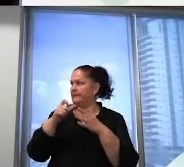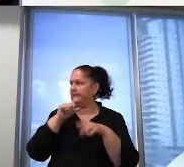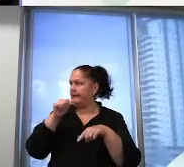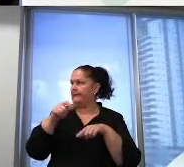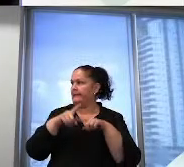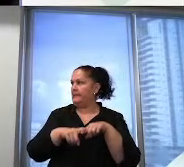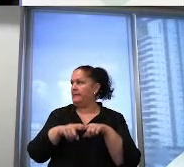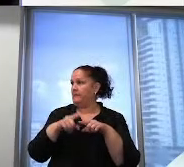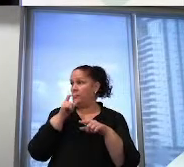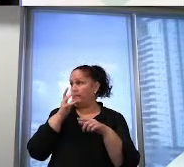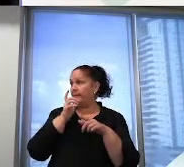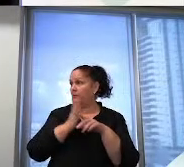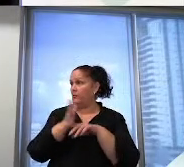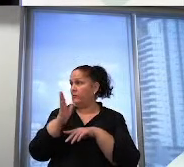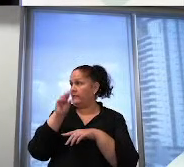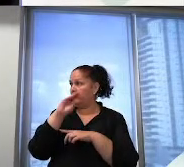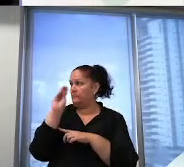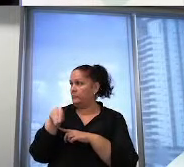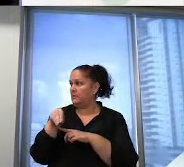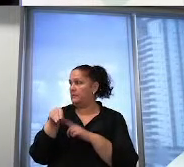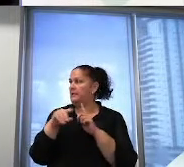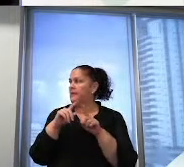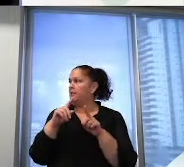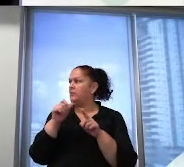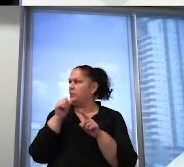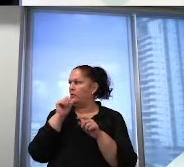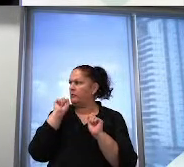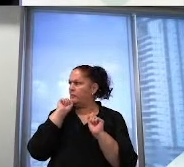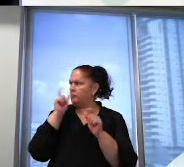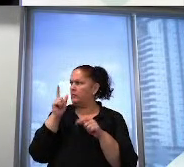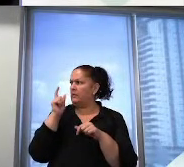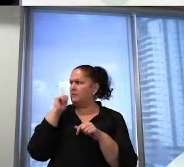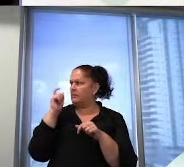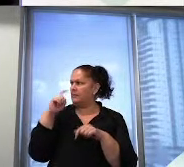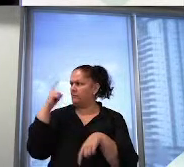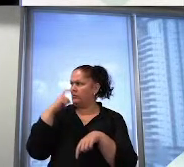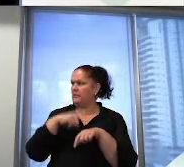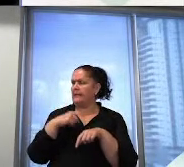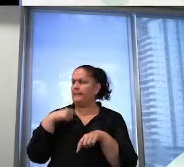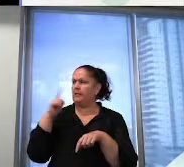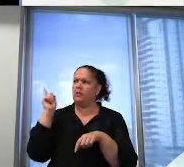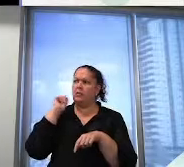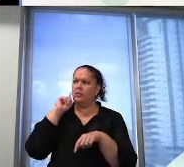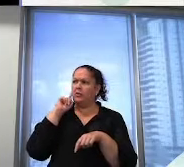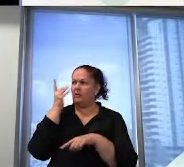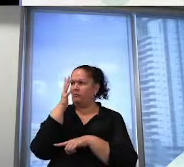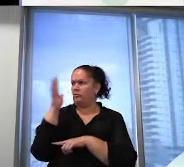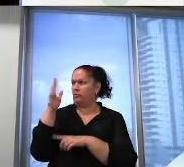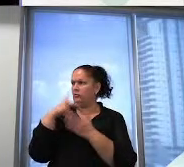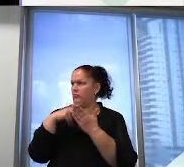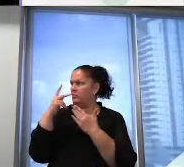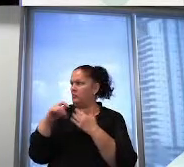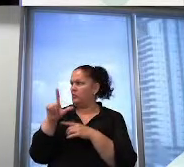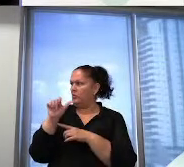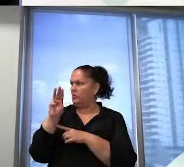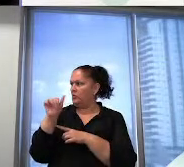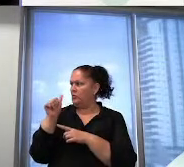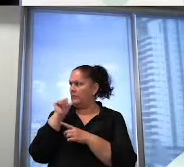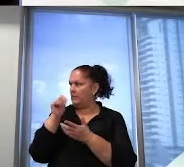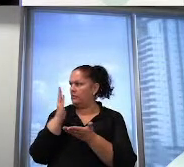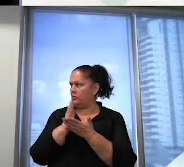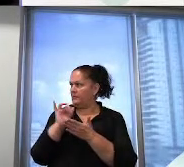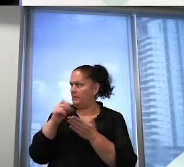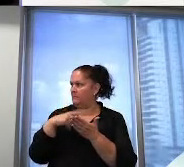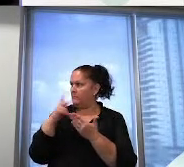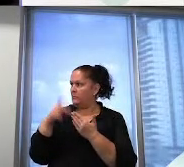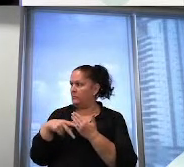that reliability, if not more. So I was very surprised because this is the first time I hear that vegetation program, LUMA